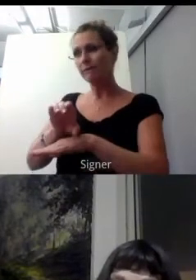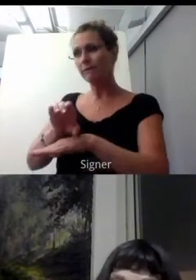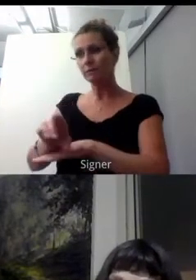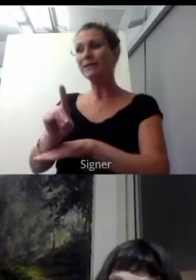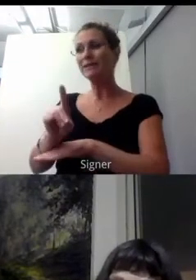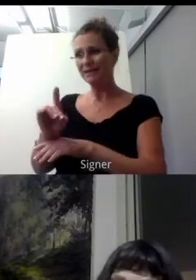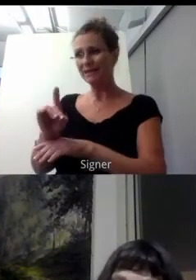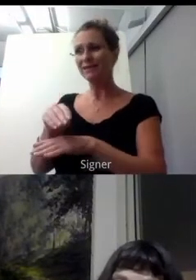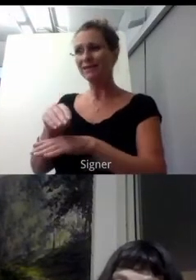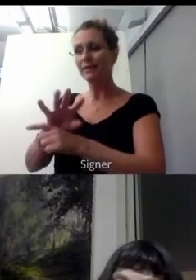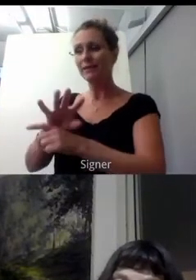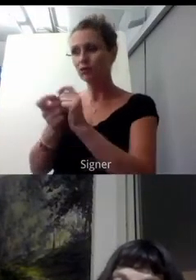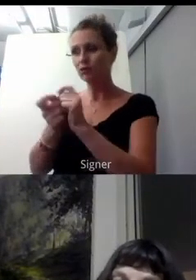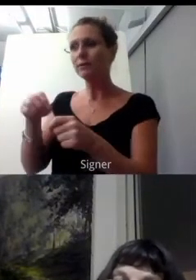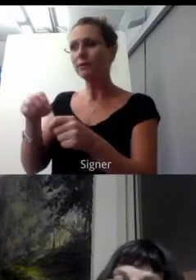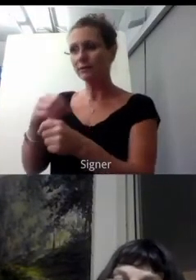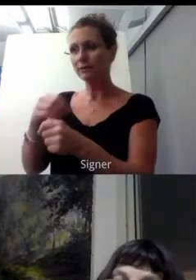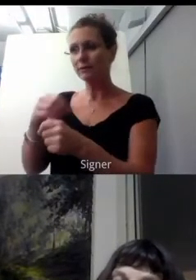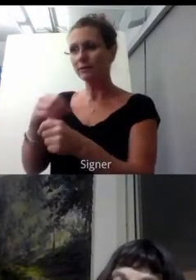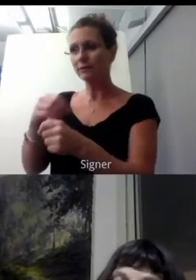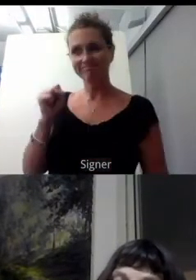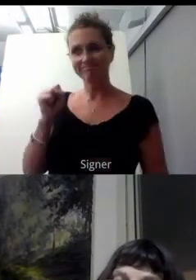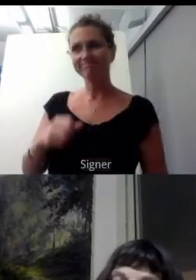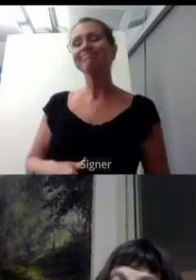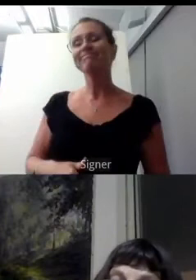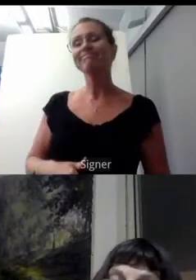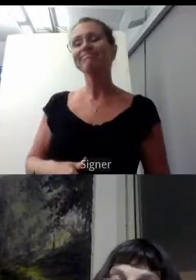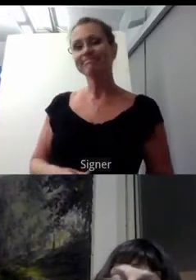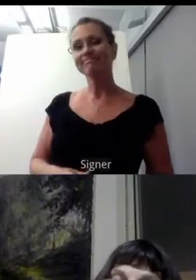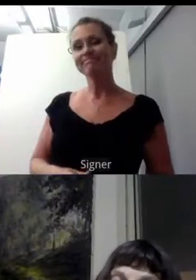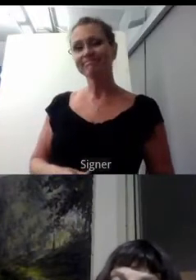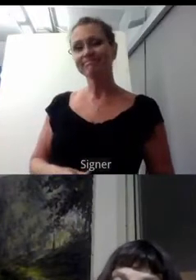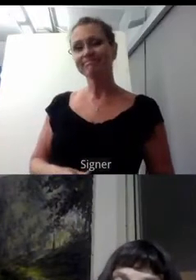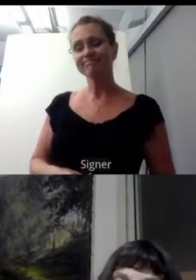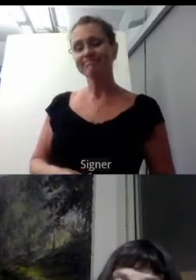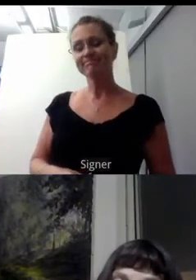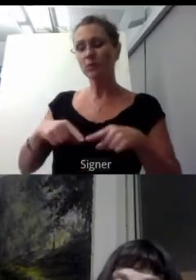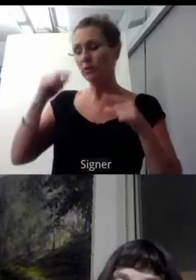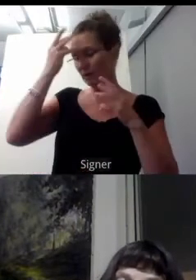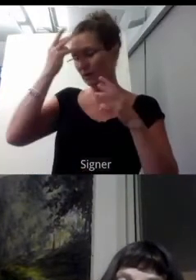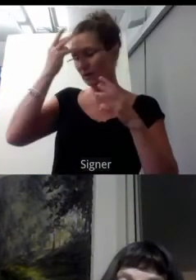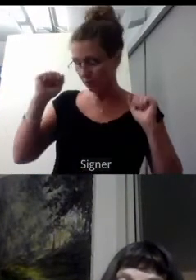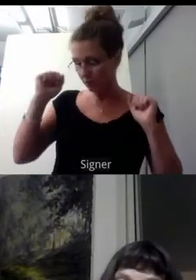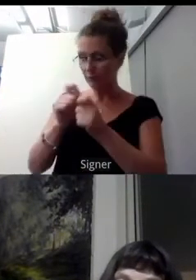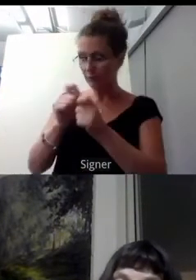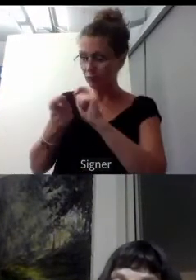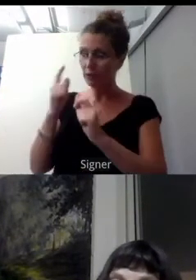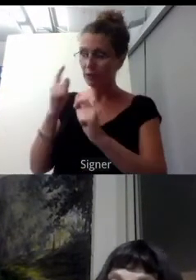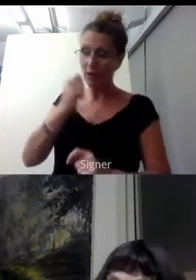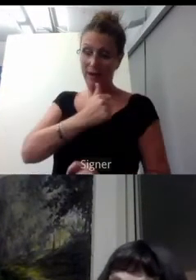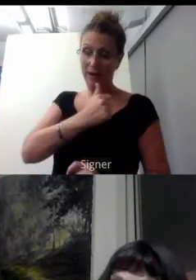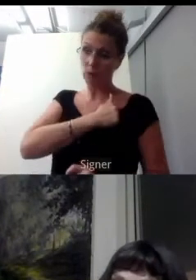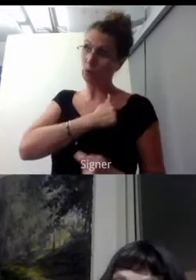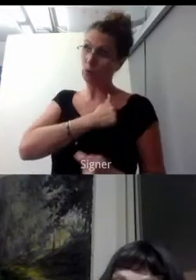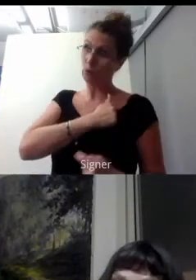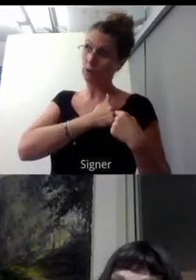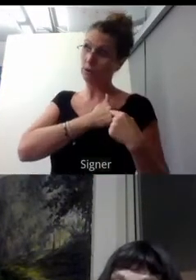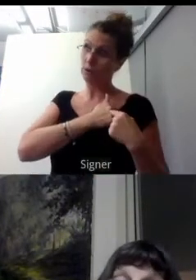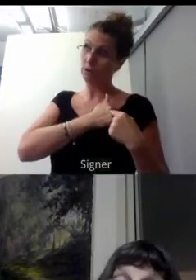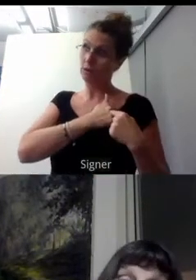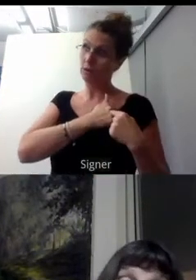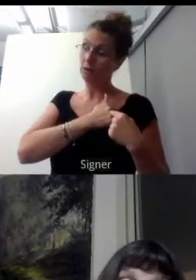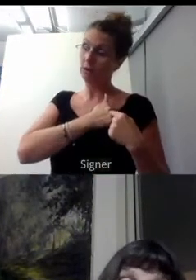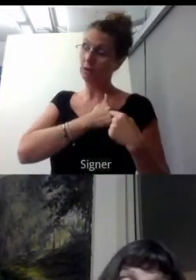really considerable change in the attitude toward the warning letters from our inspectors and the